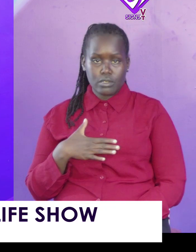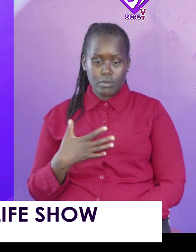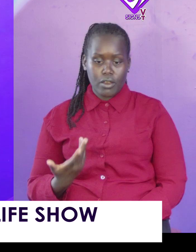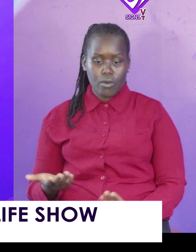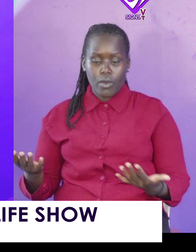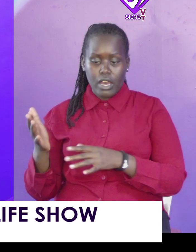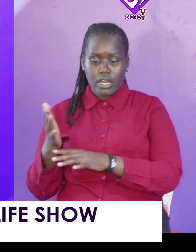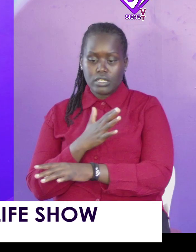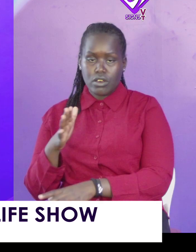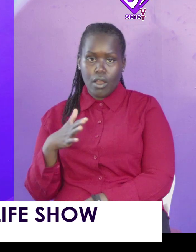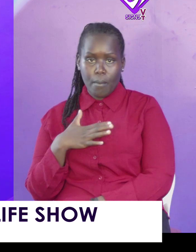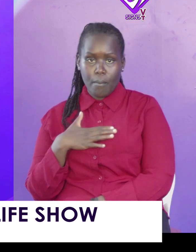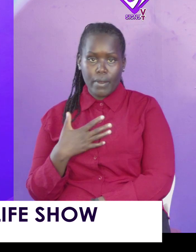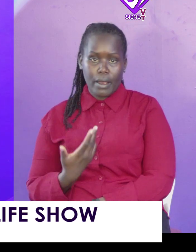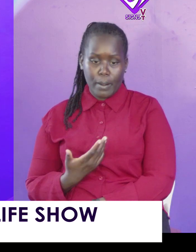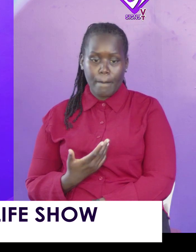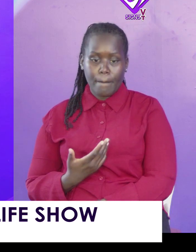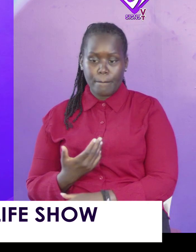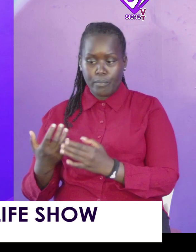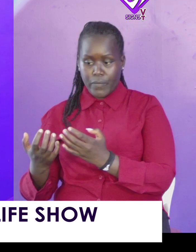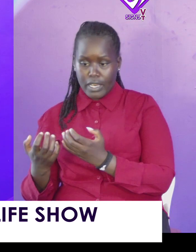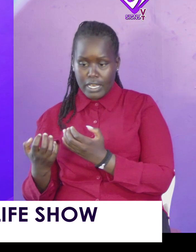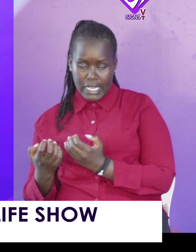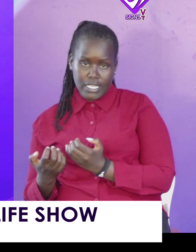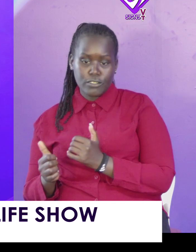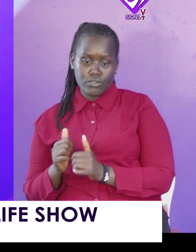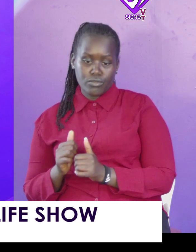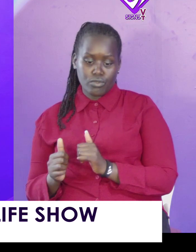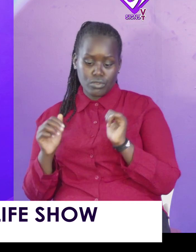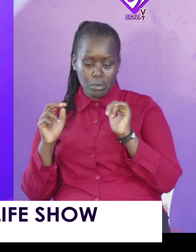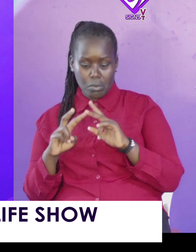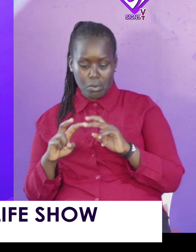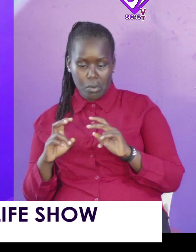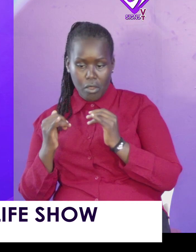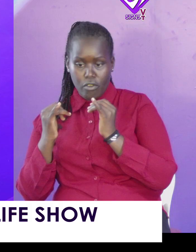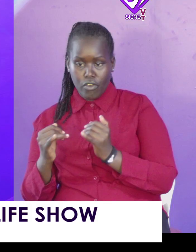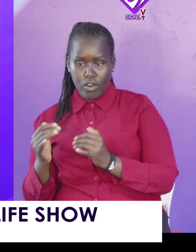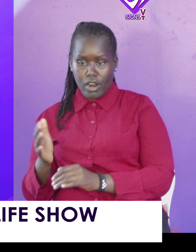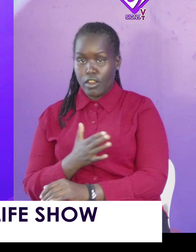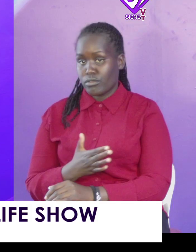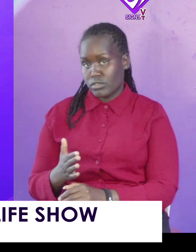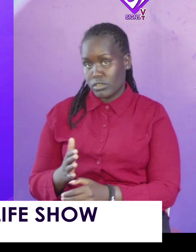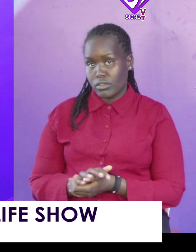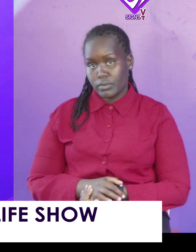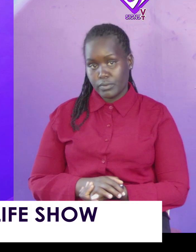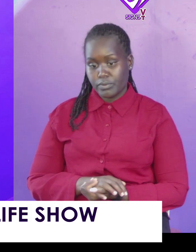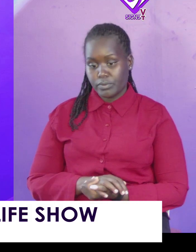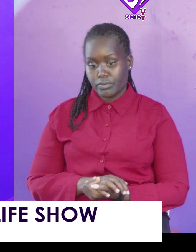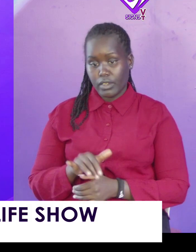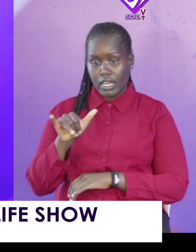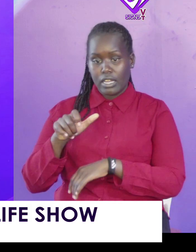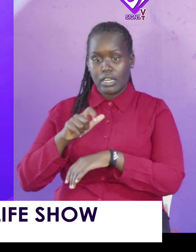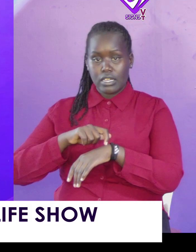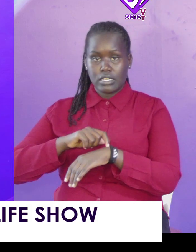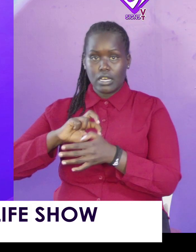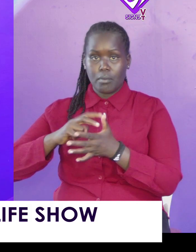song? Unwinding demands that you look for a new song. By that I mean